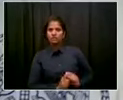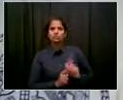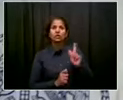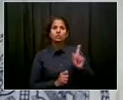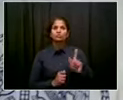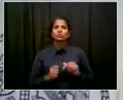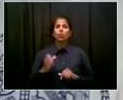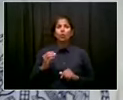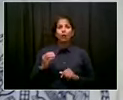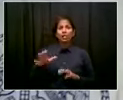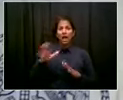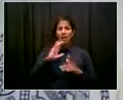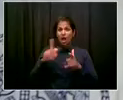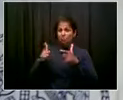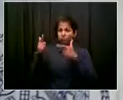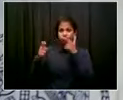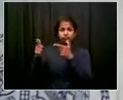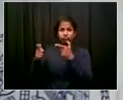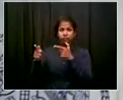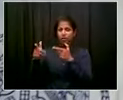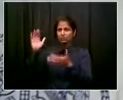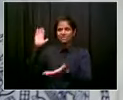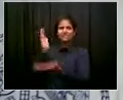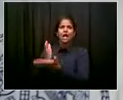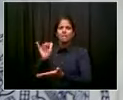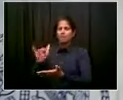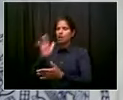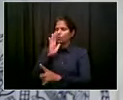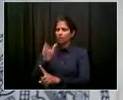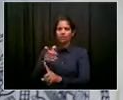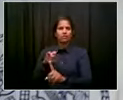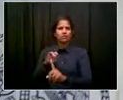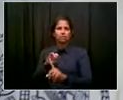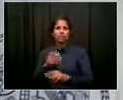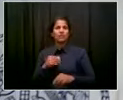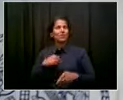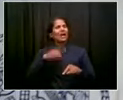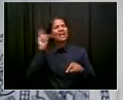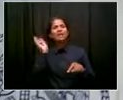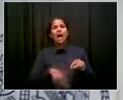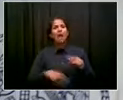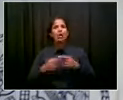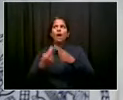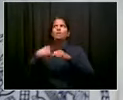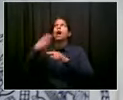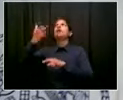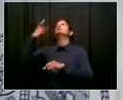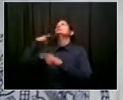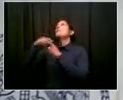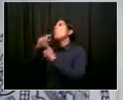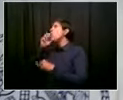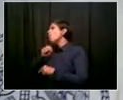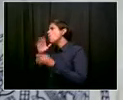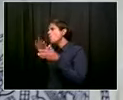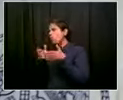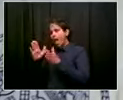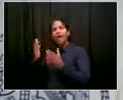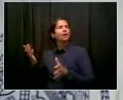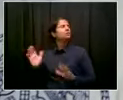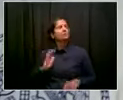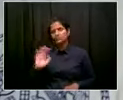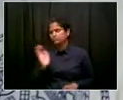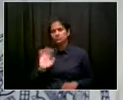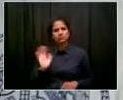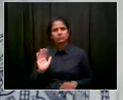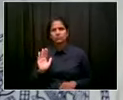back to the bad old days in any sense some people say bad old days they mean the 1970s but there was also the bad old days of giuliani and